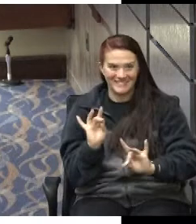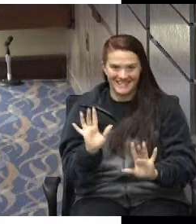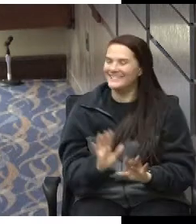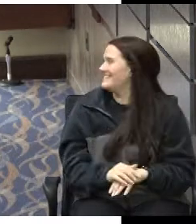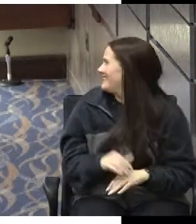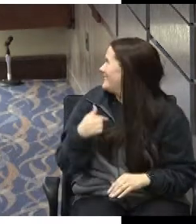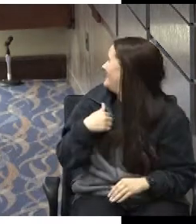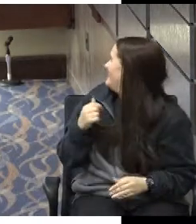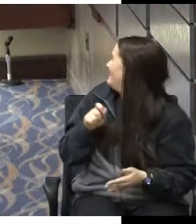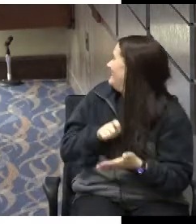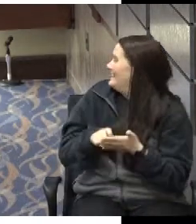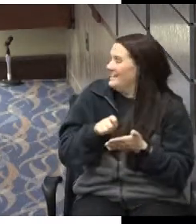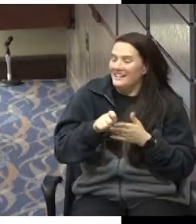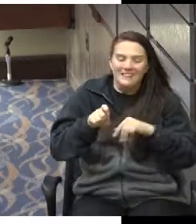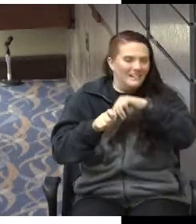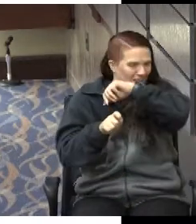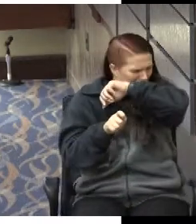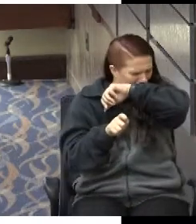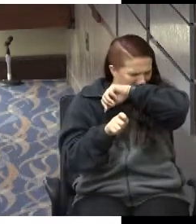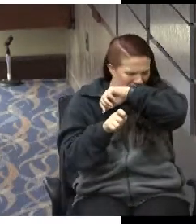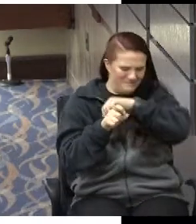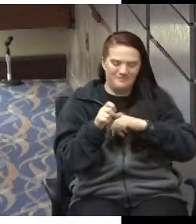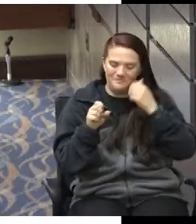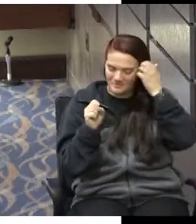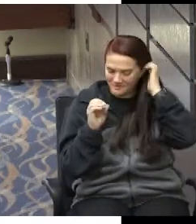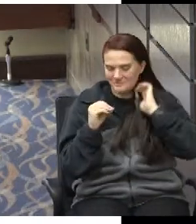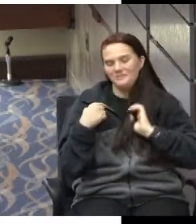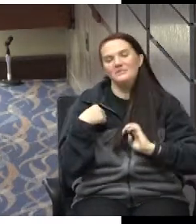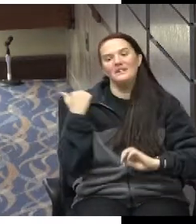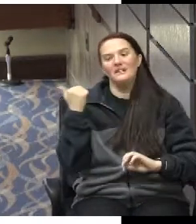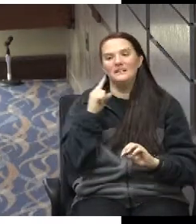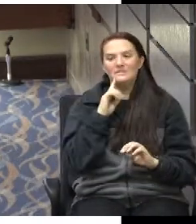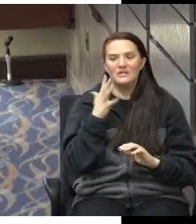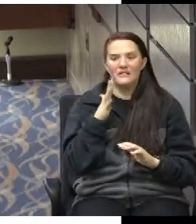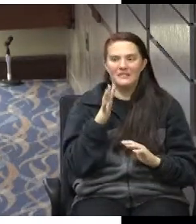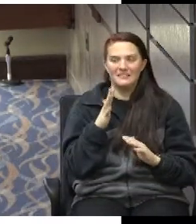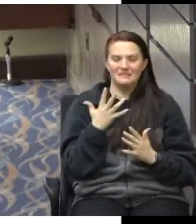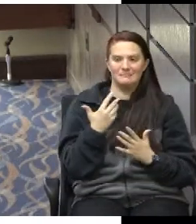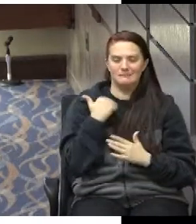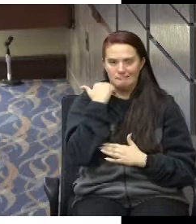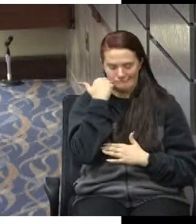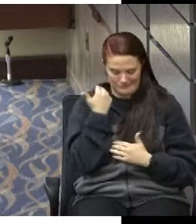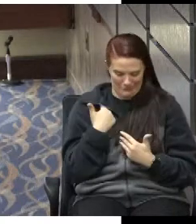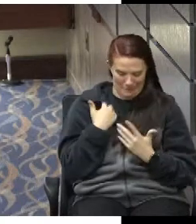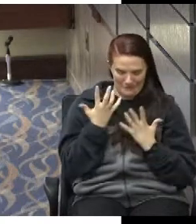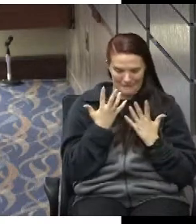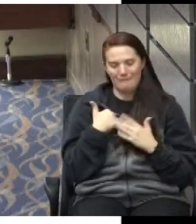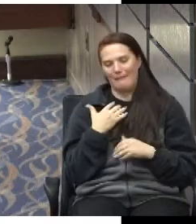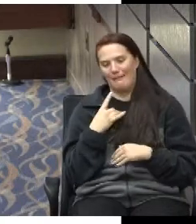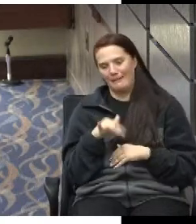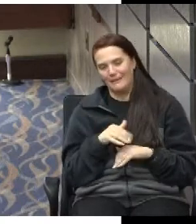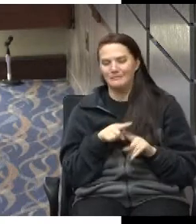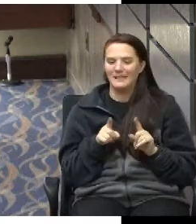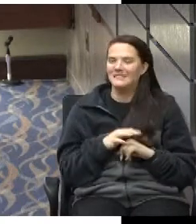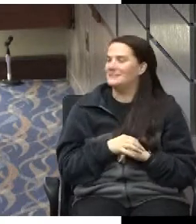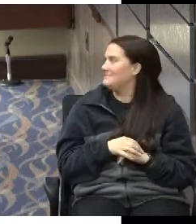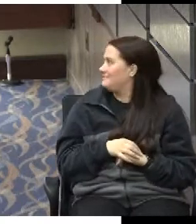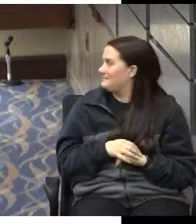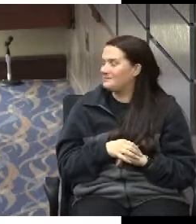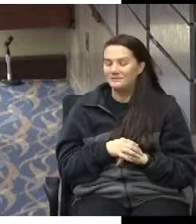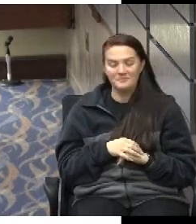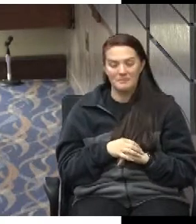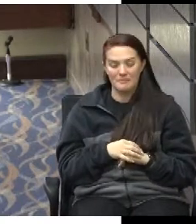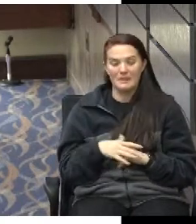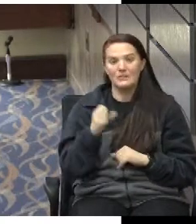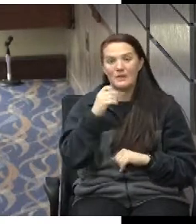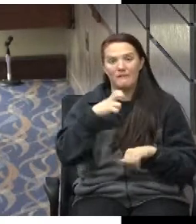I wrote that. So when I'm sitting over here, sort of sheepishly, kind of embarrassed, I write that. So